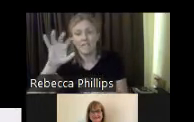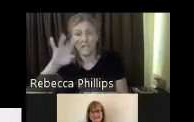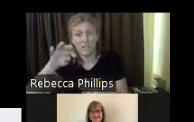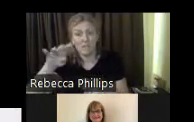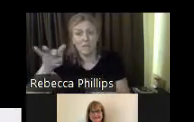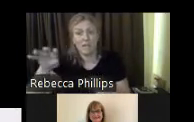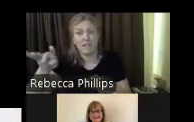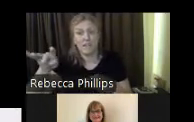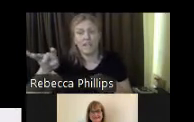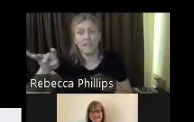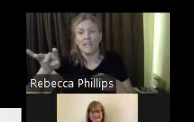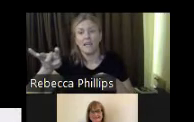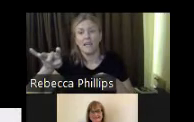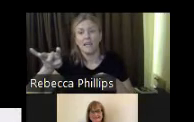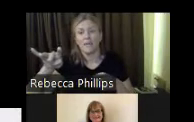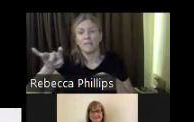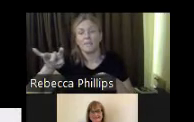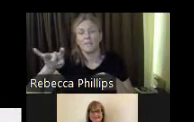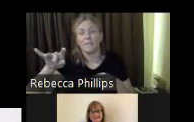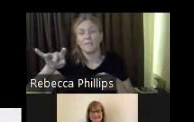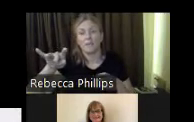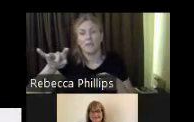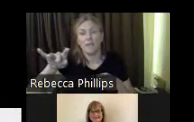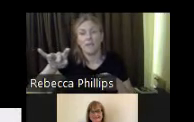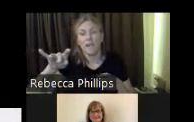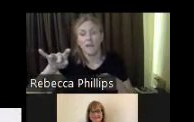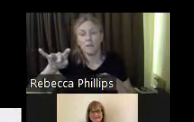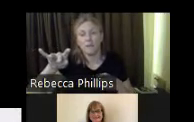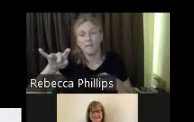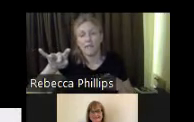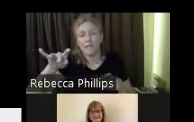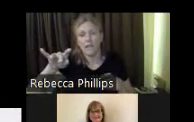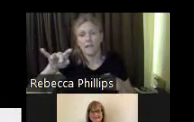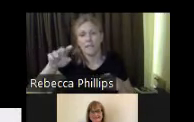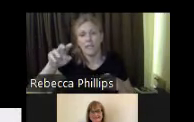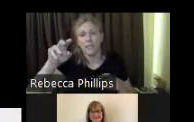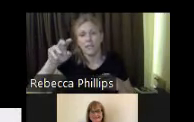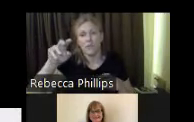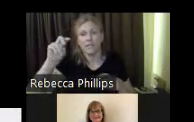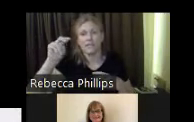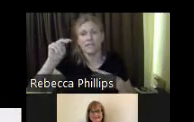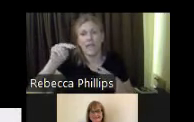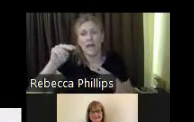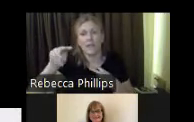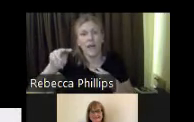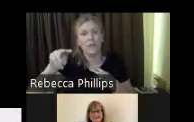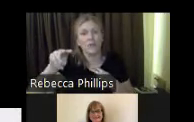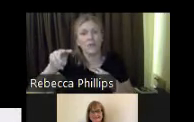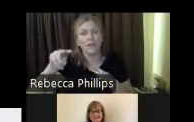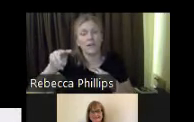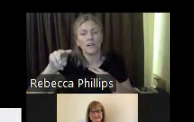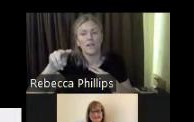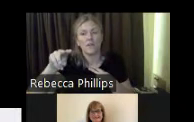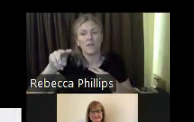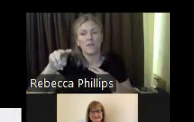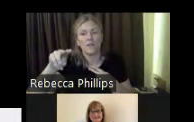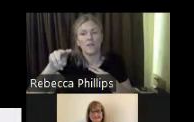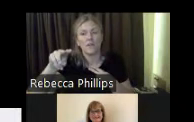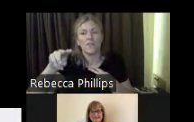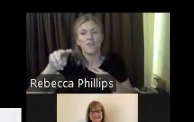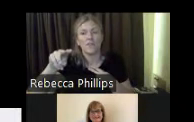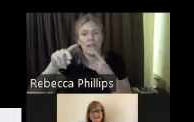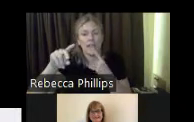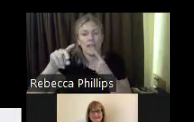ABCs and finger spelling. One of the helps is that you want to sound out the word rather